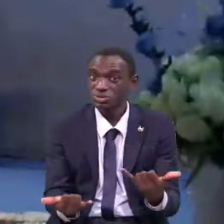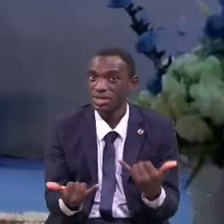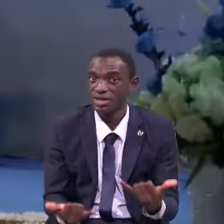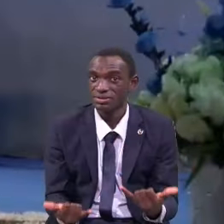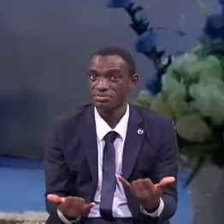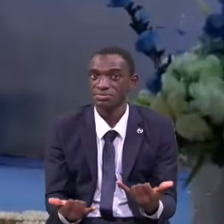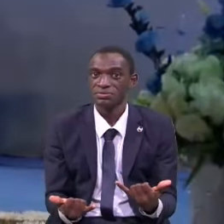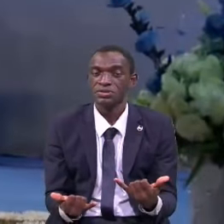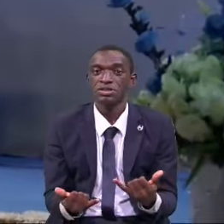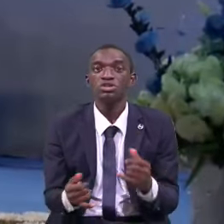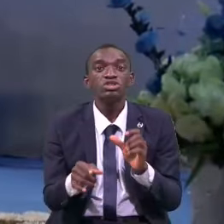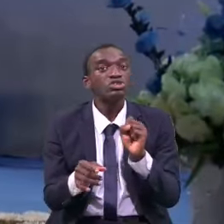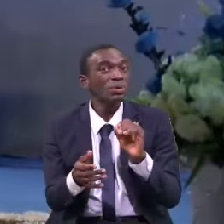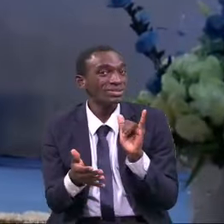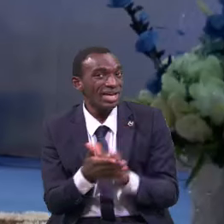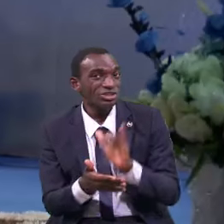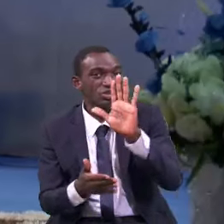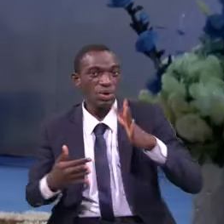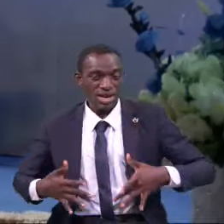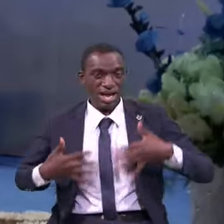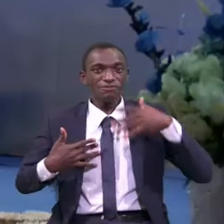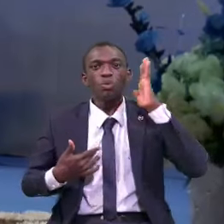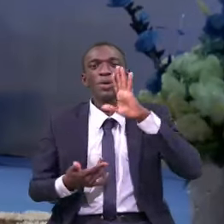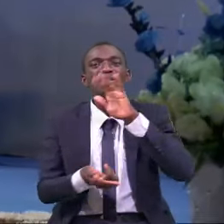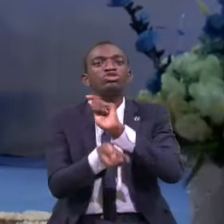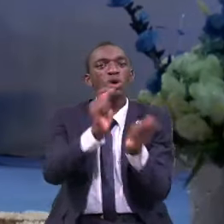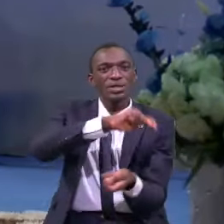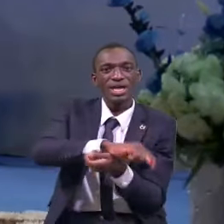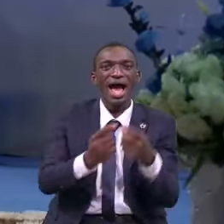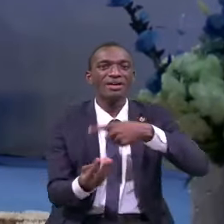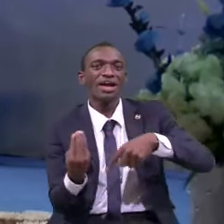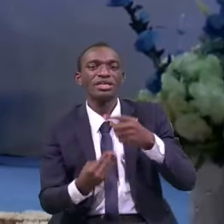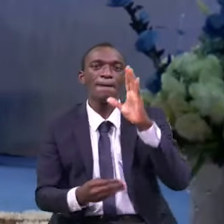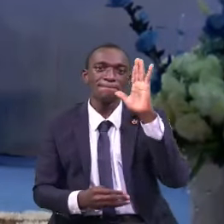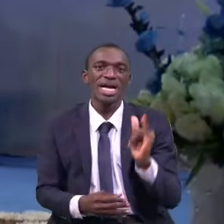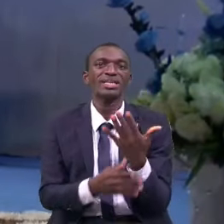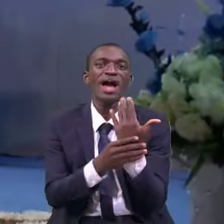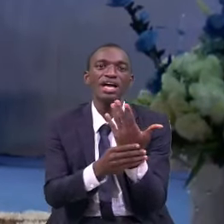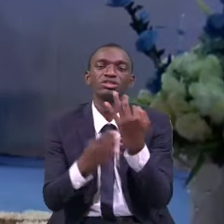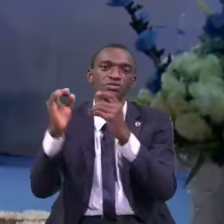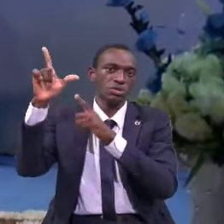so that your life will be turned around by the hand of the Lord.